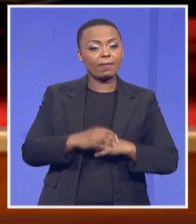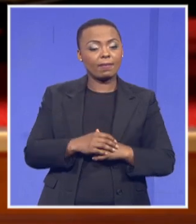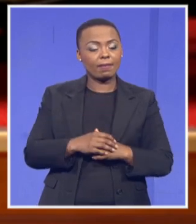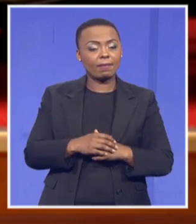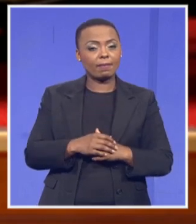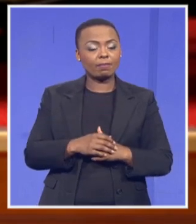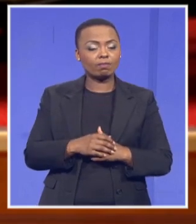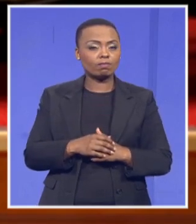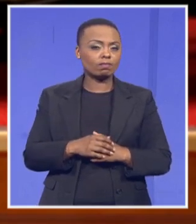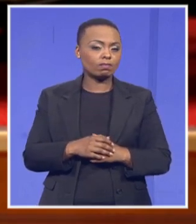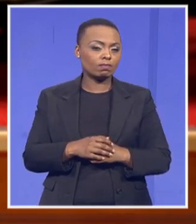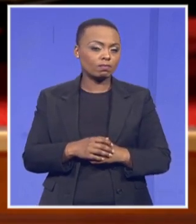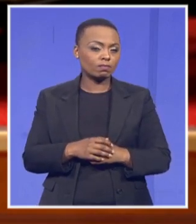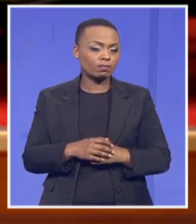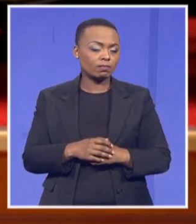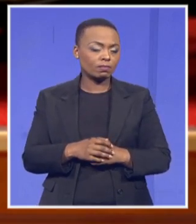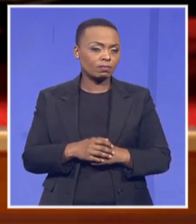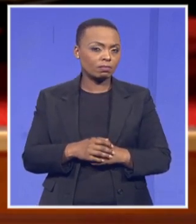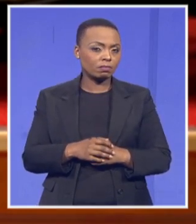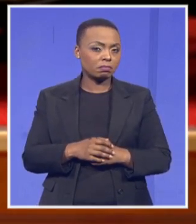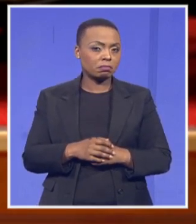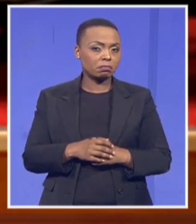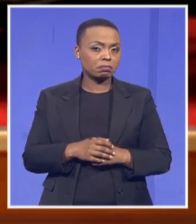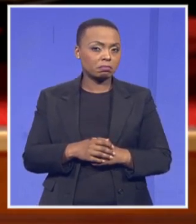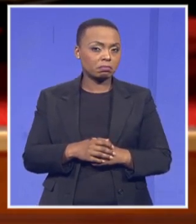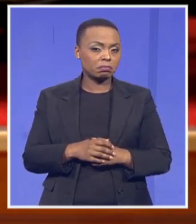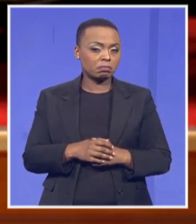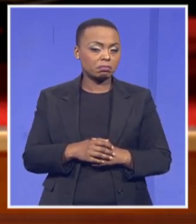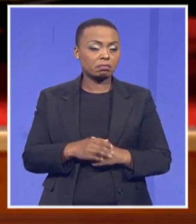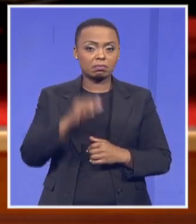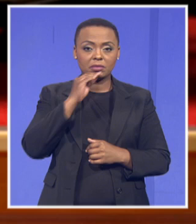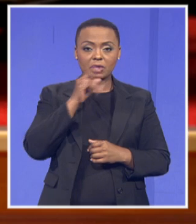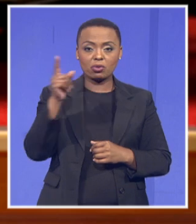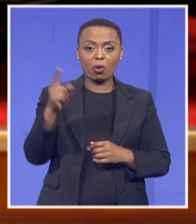going to, or you'll be accused of dereliction of duty